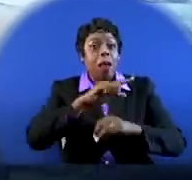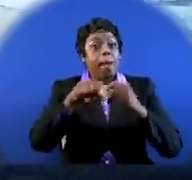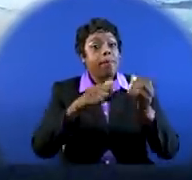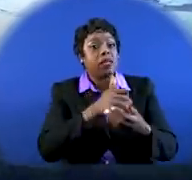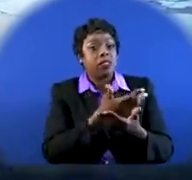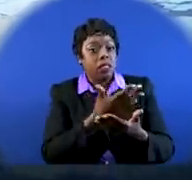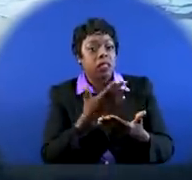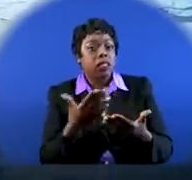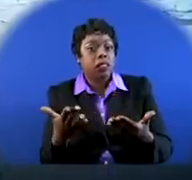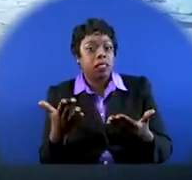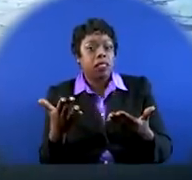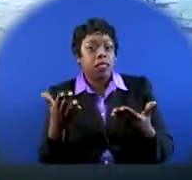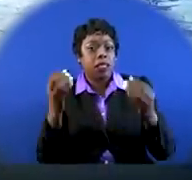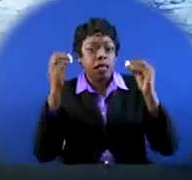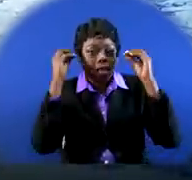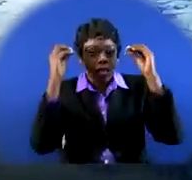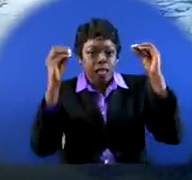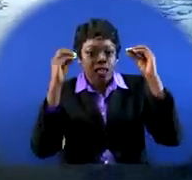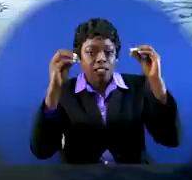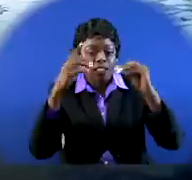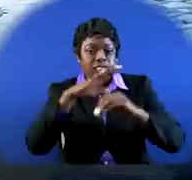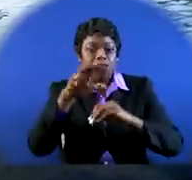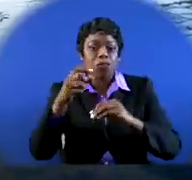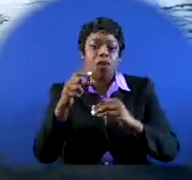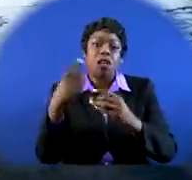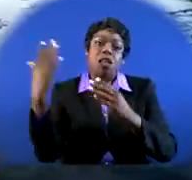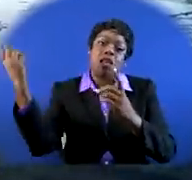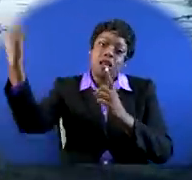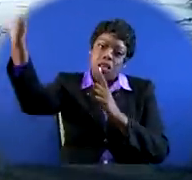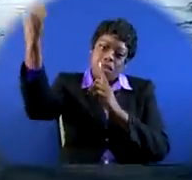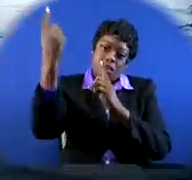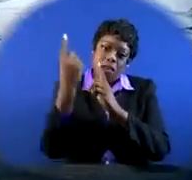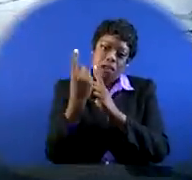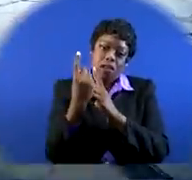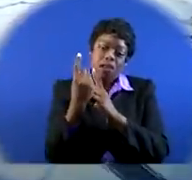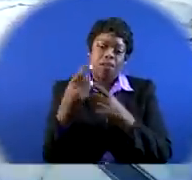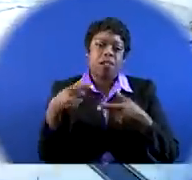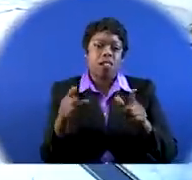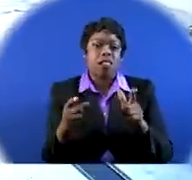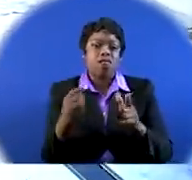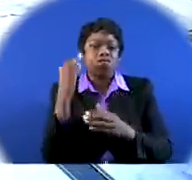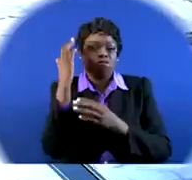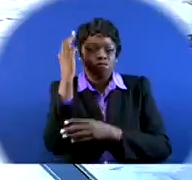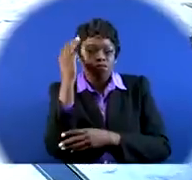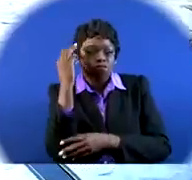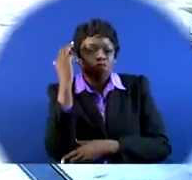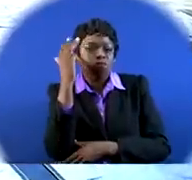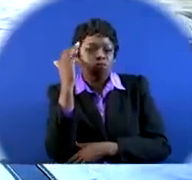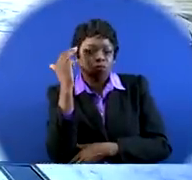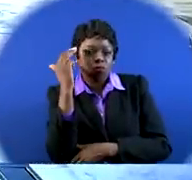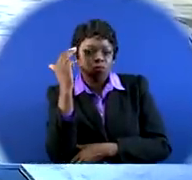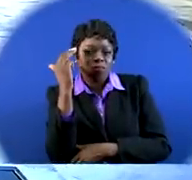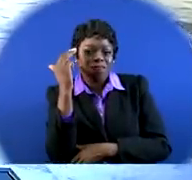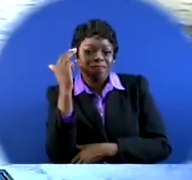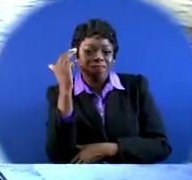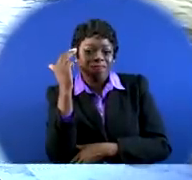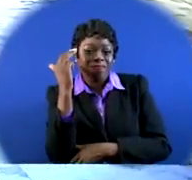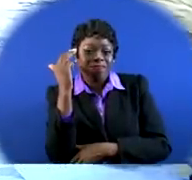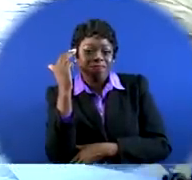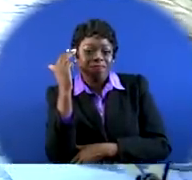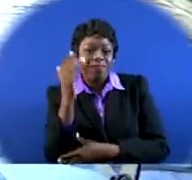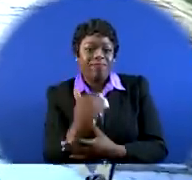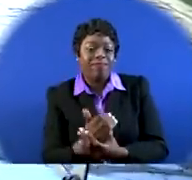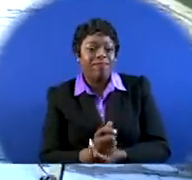the other things, I will give instructions when I come. Let us pause for a moment of meditation.